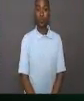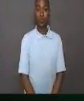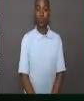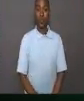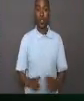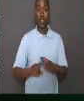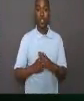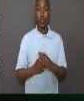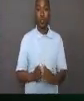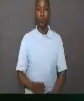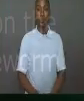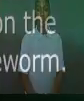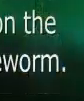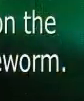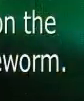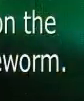Begin.